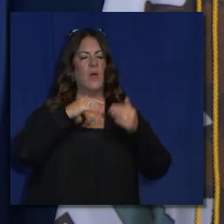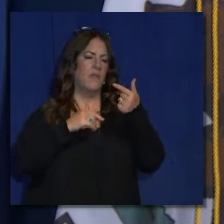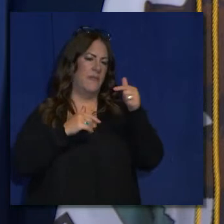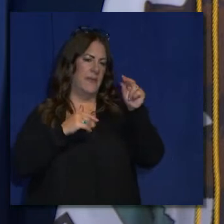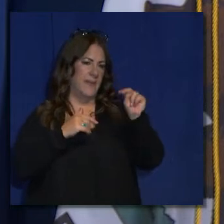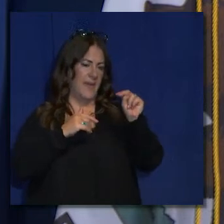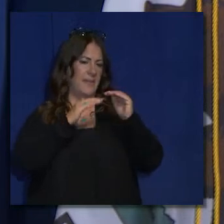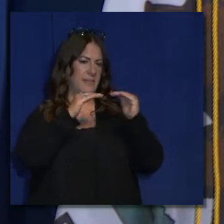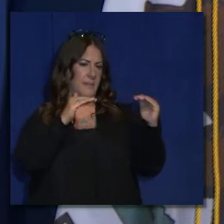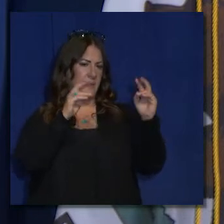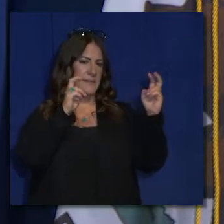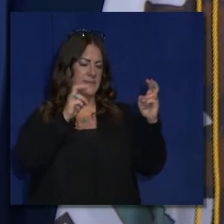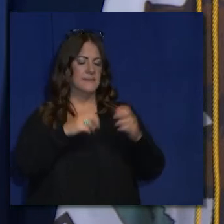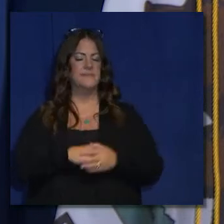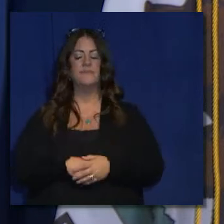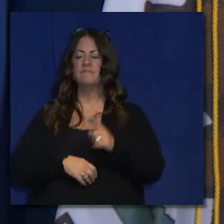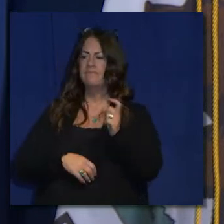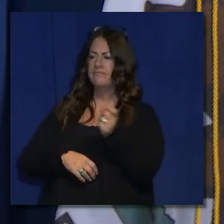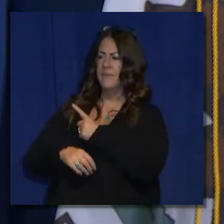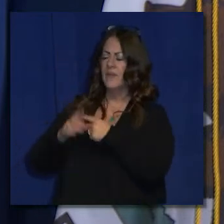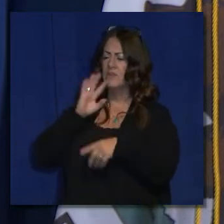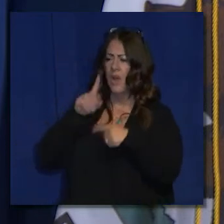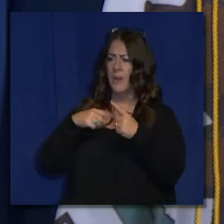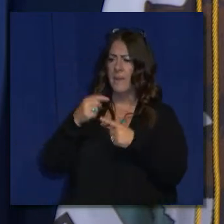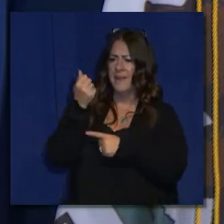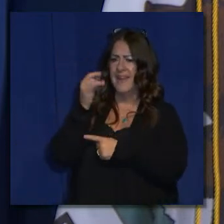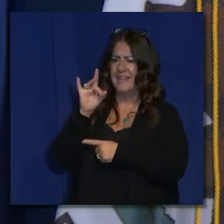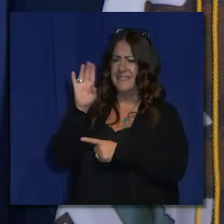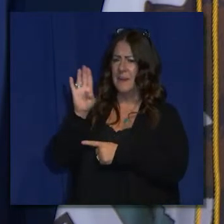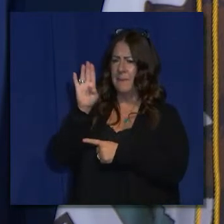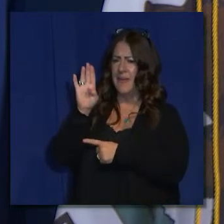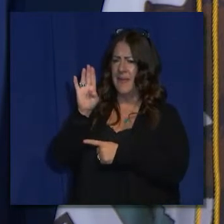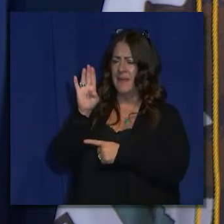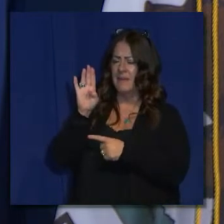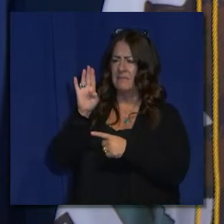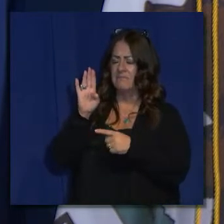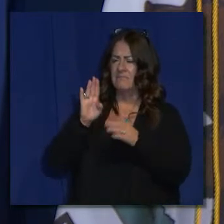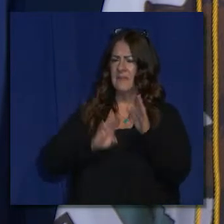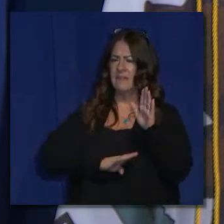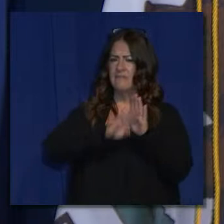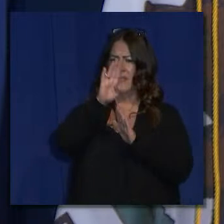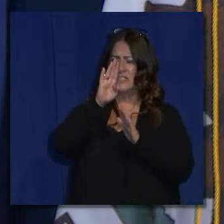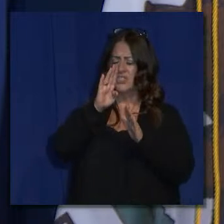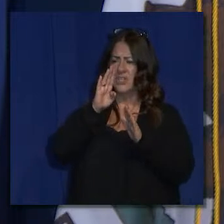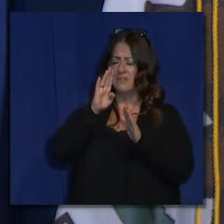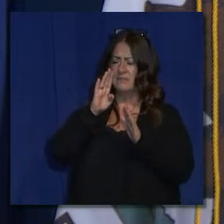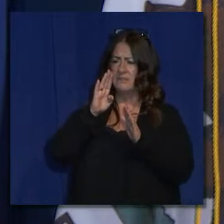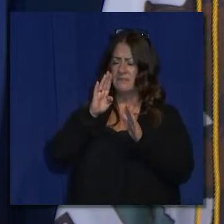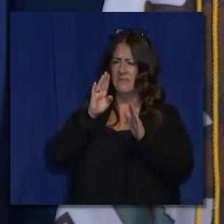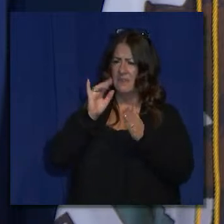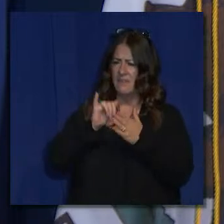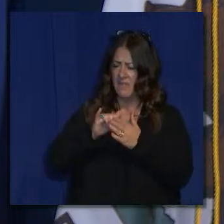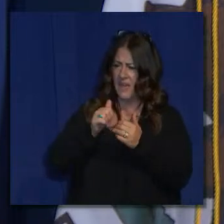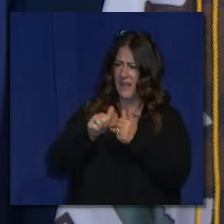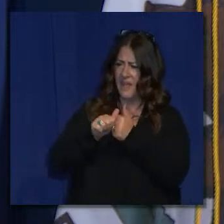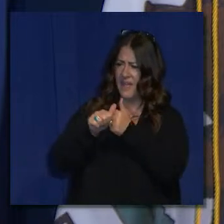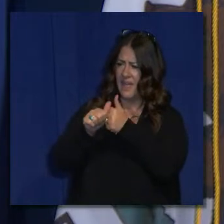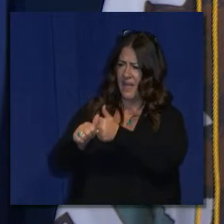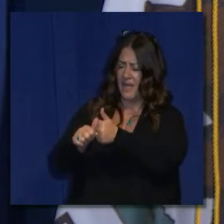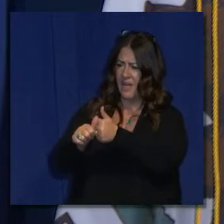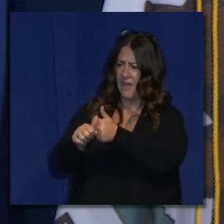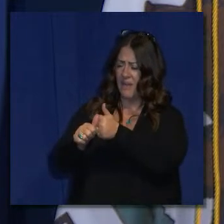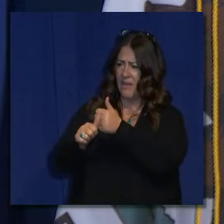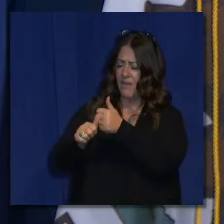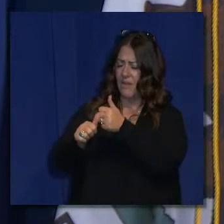So am I right in understanding that that 18 billion inflation relief package helps avoid the GAN limit? The $18